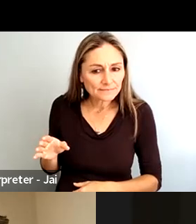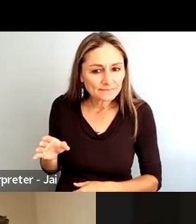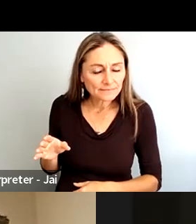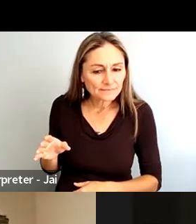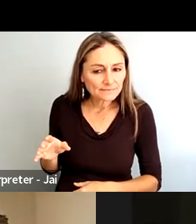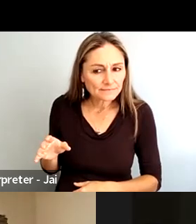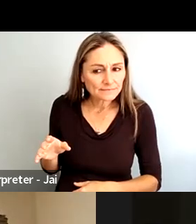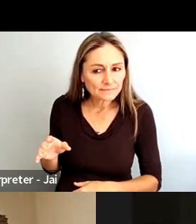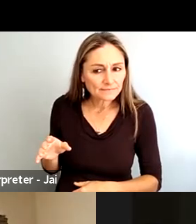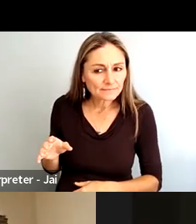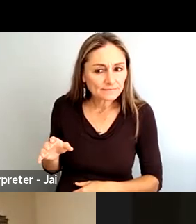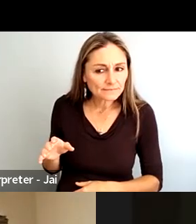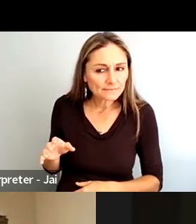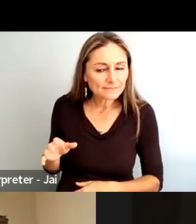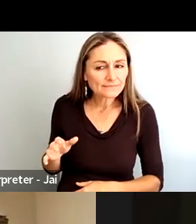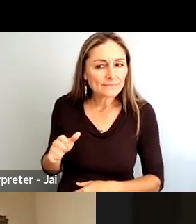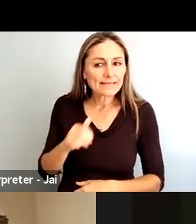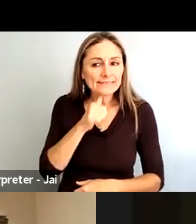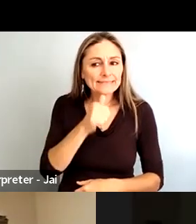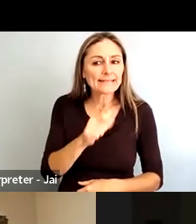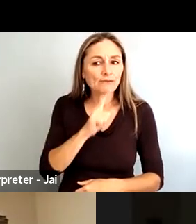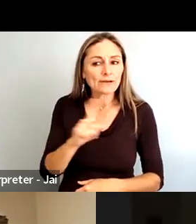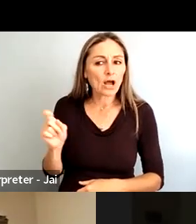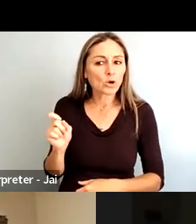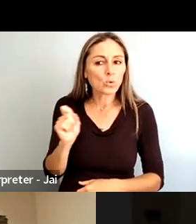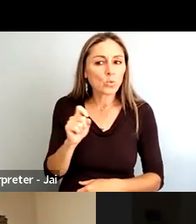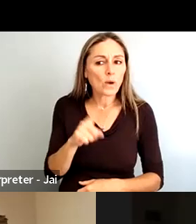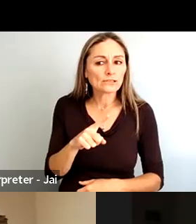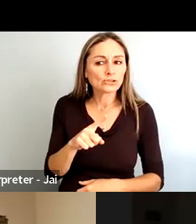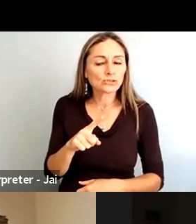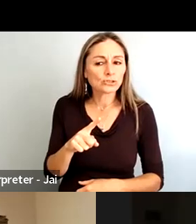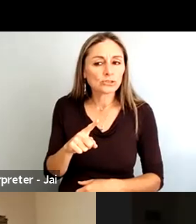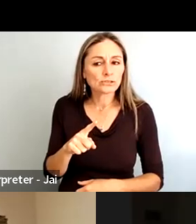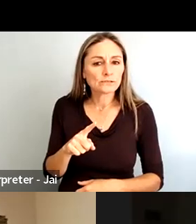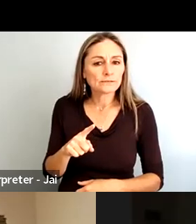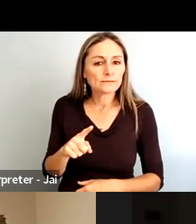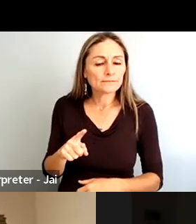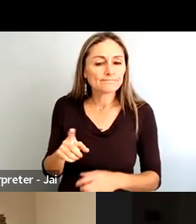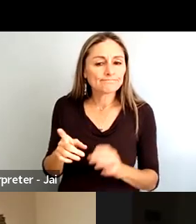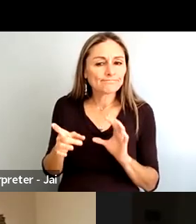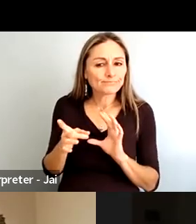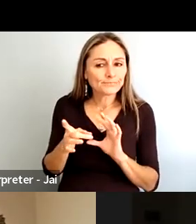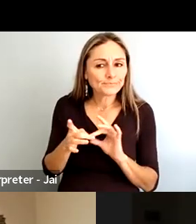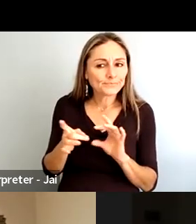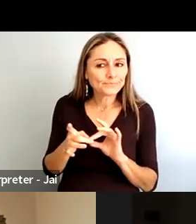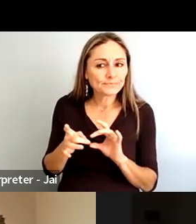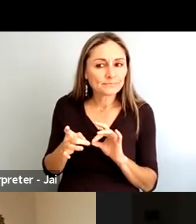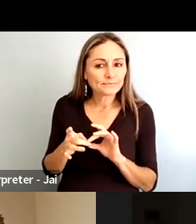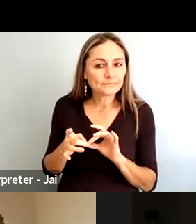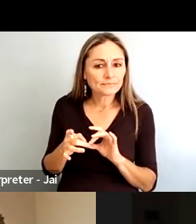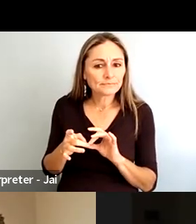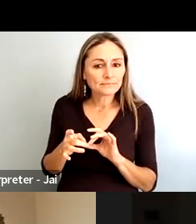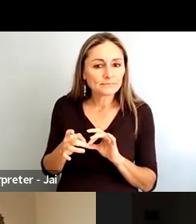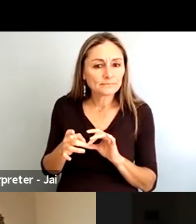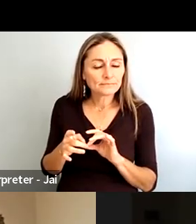Yes. Actually, it's not so much of a question. It is to say how